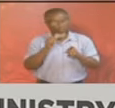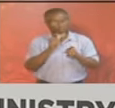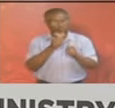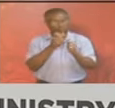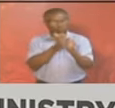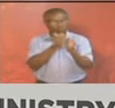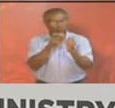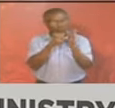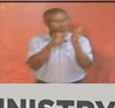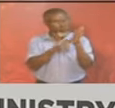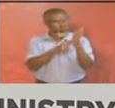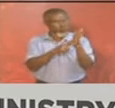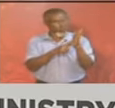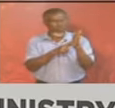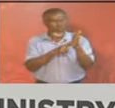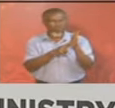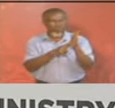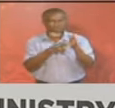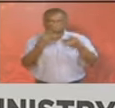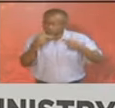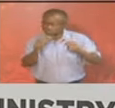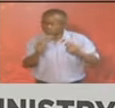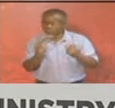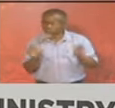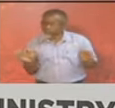to encourage behavior change.